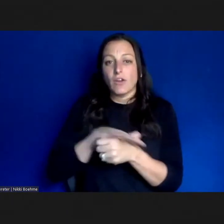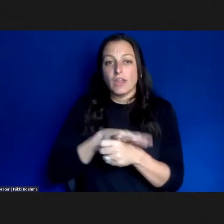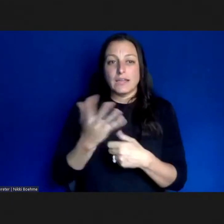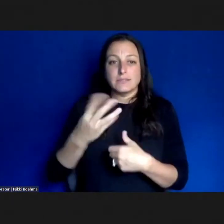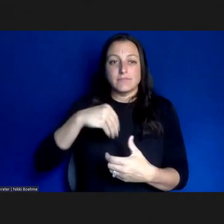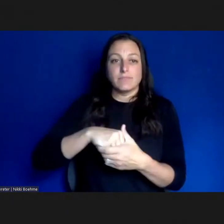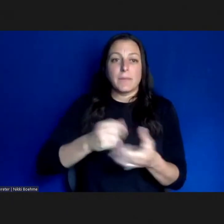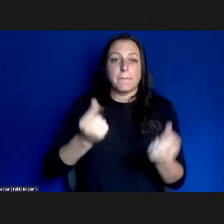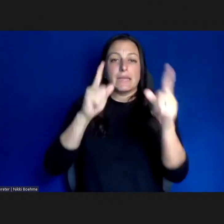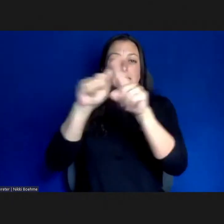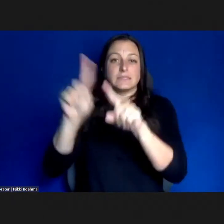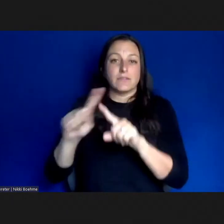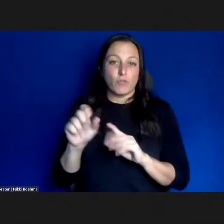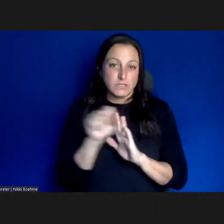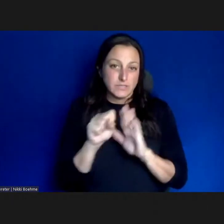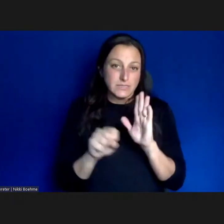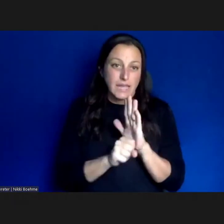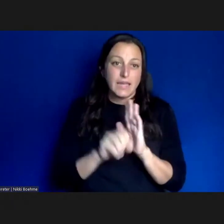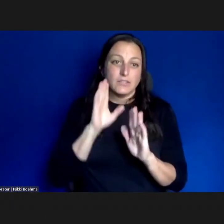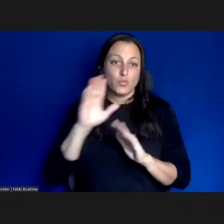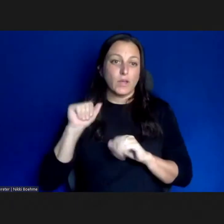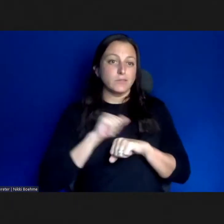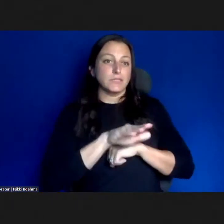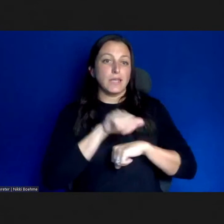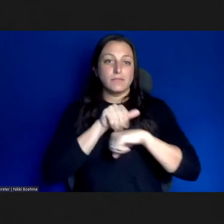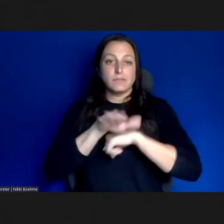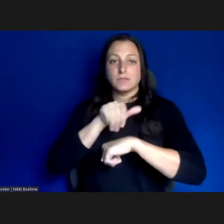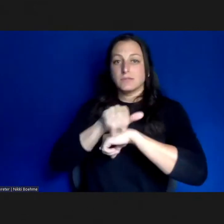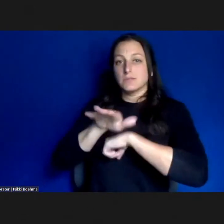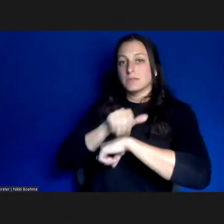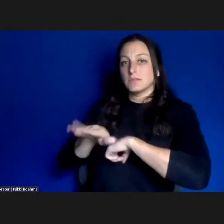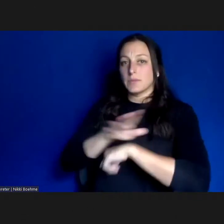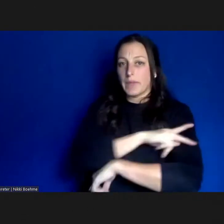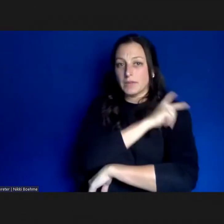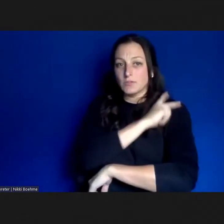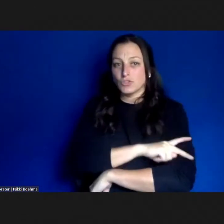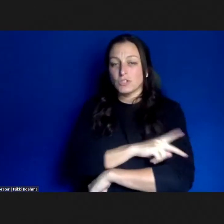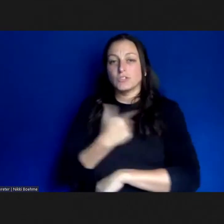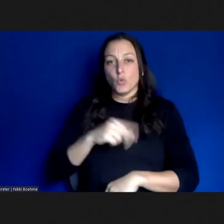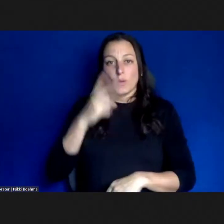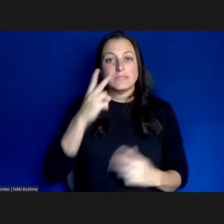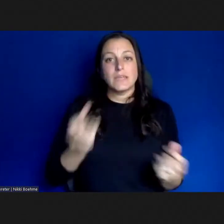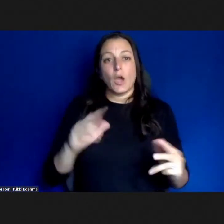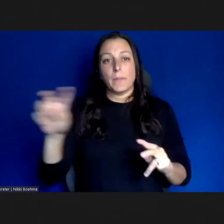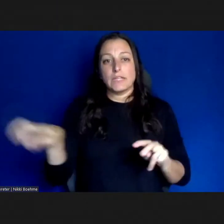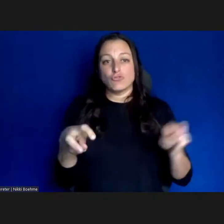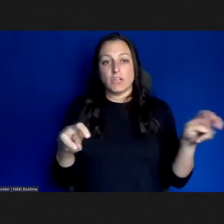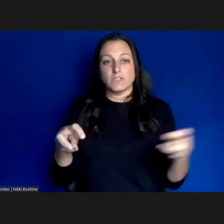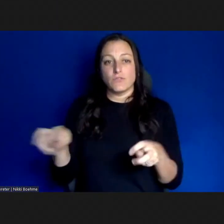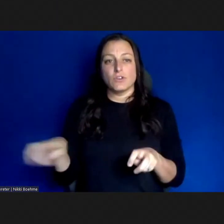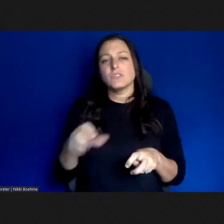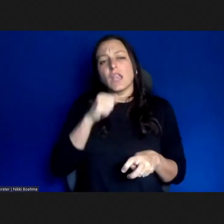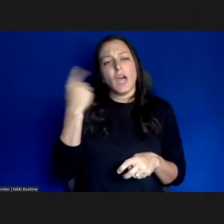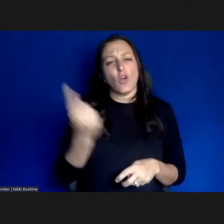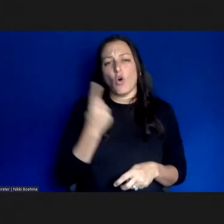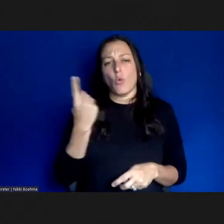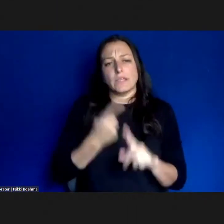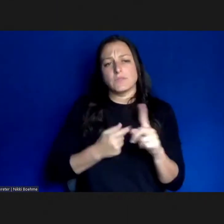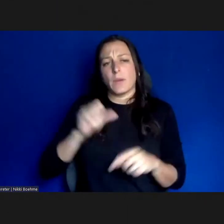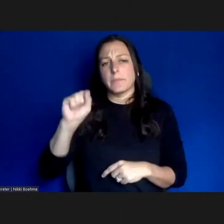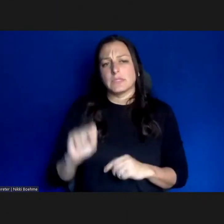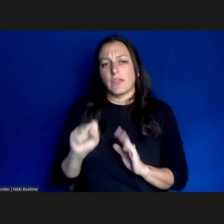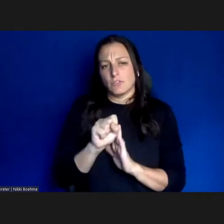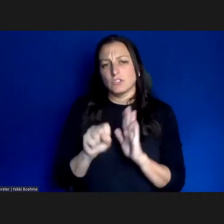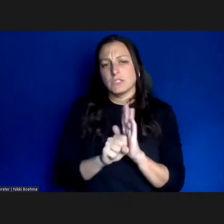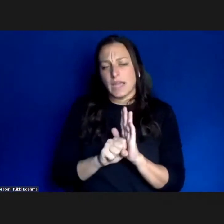states. And so we really do see that pattern of transfers continue, not necessarily from some of the southern states where we've seen